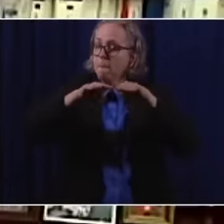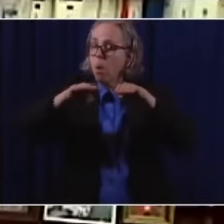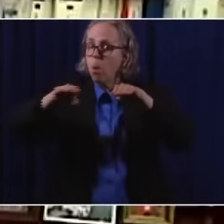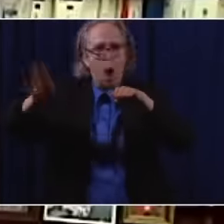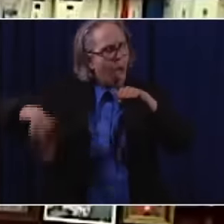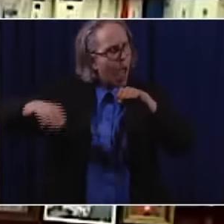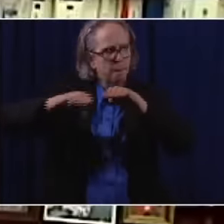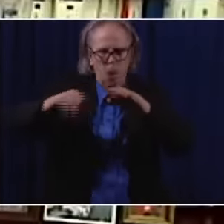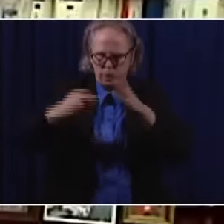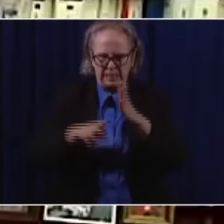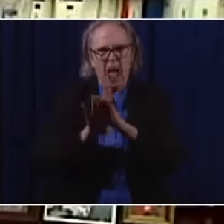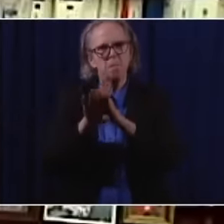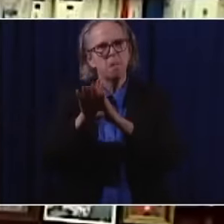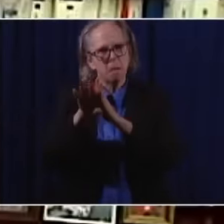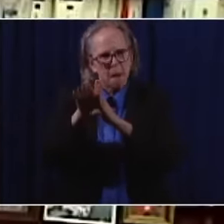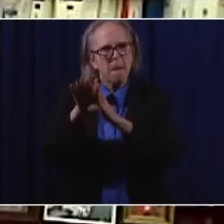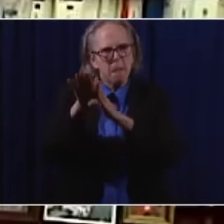we